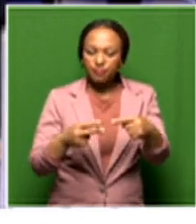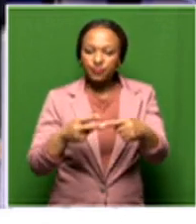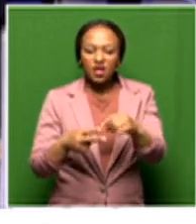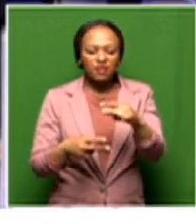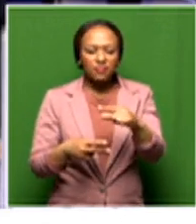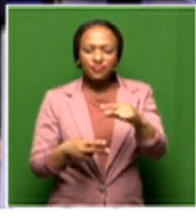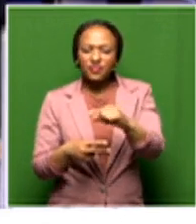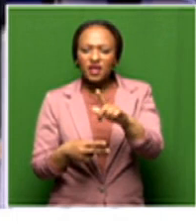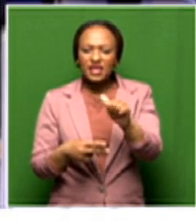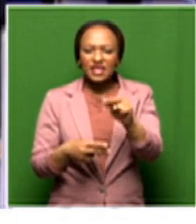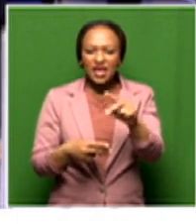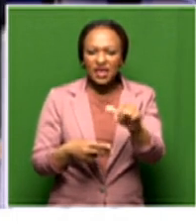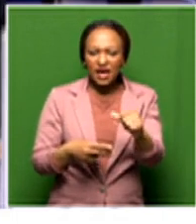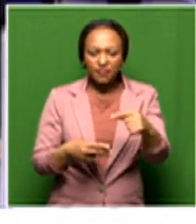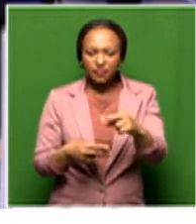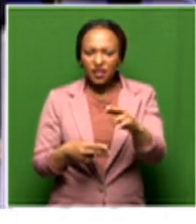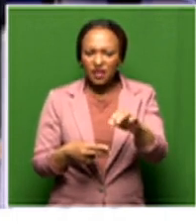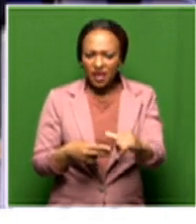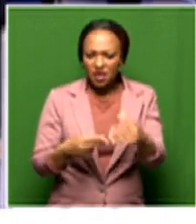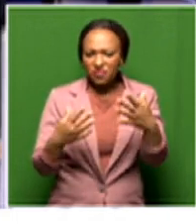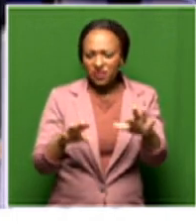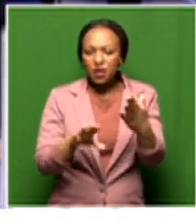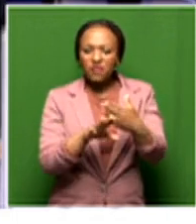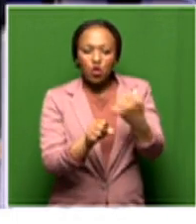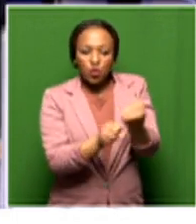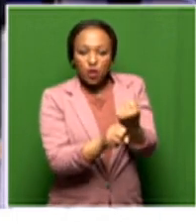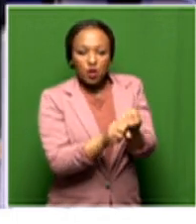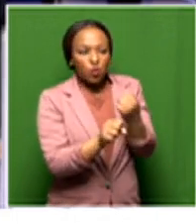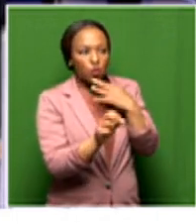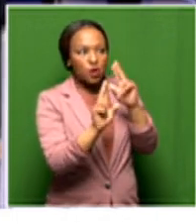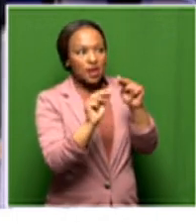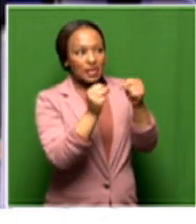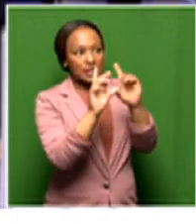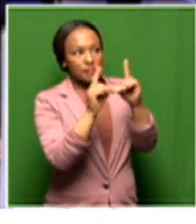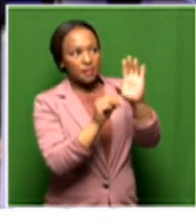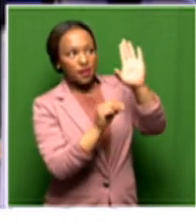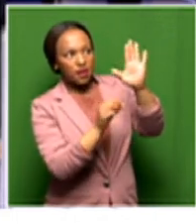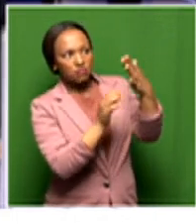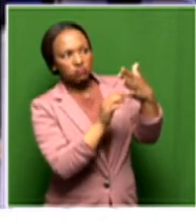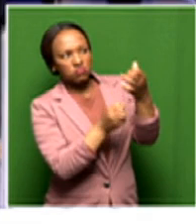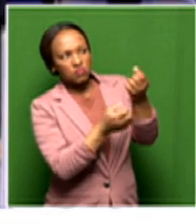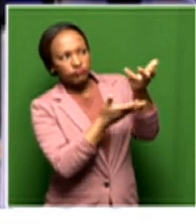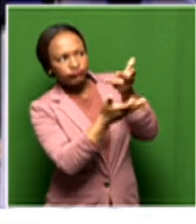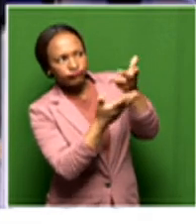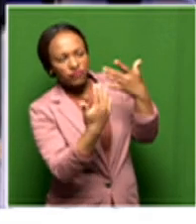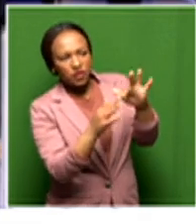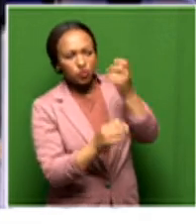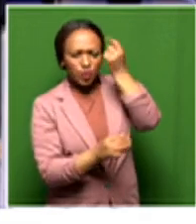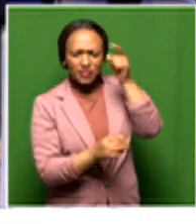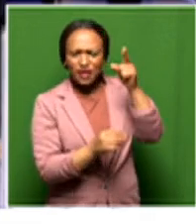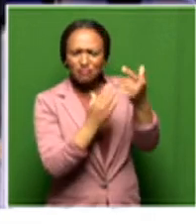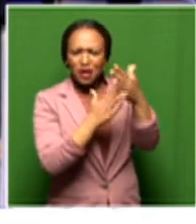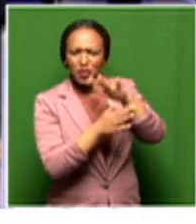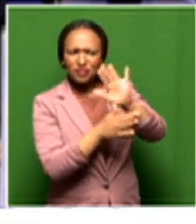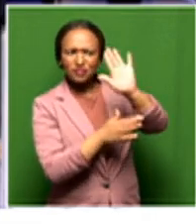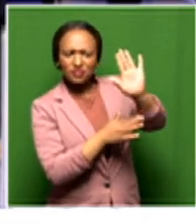Gray, and working with the National Department of Health in really understanding what the priorities would